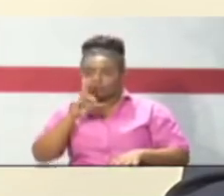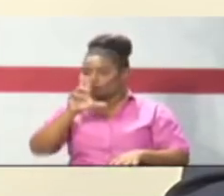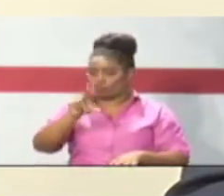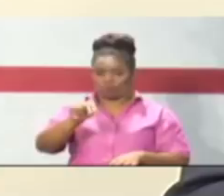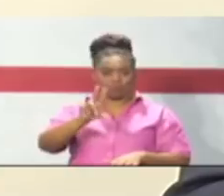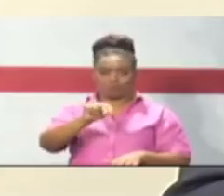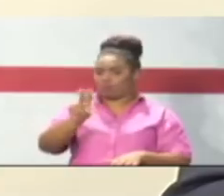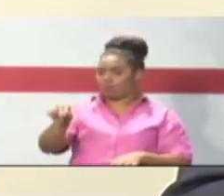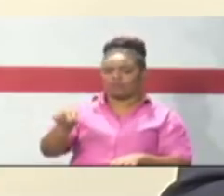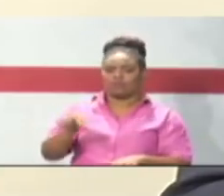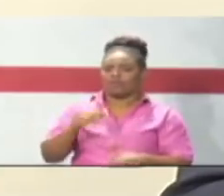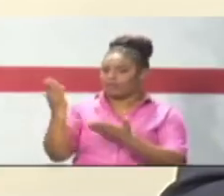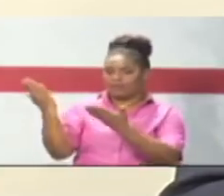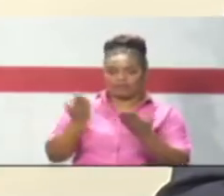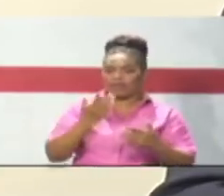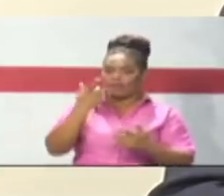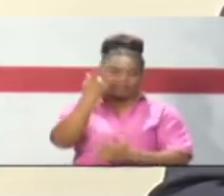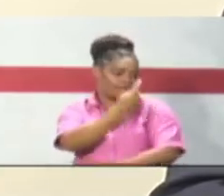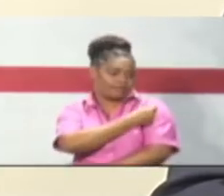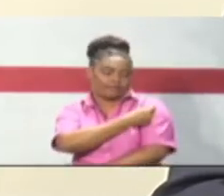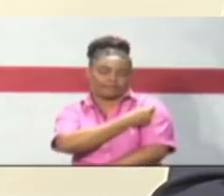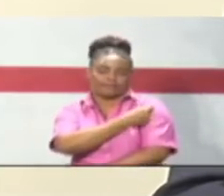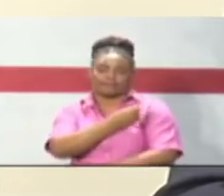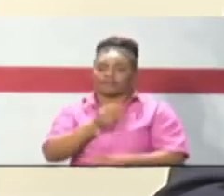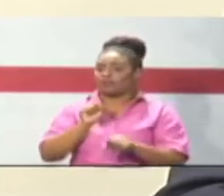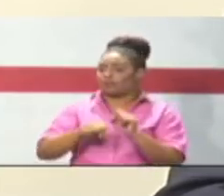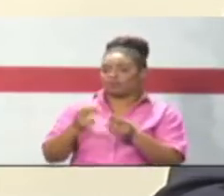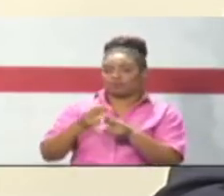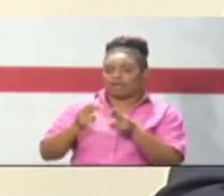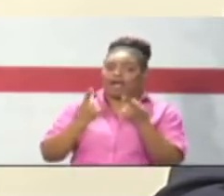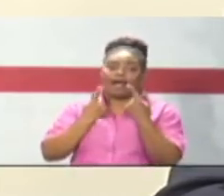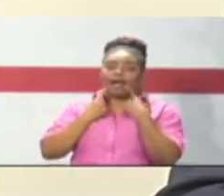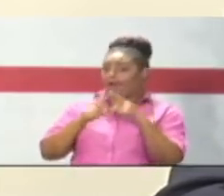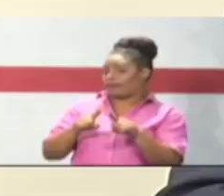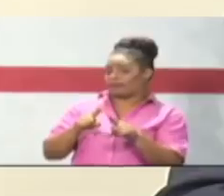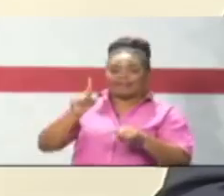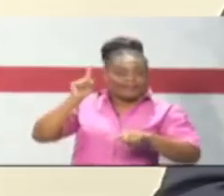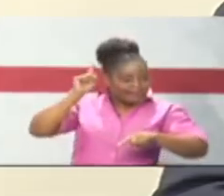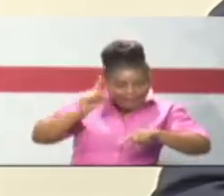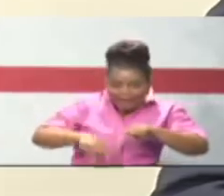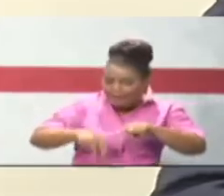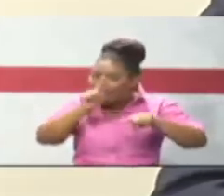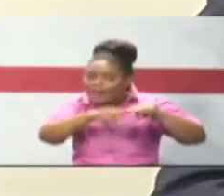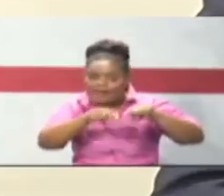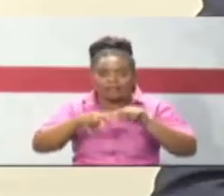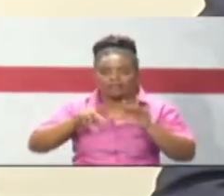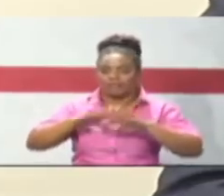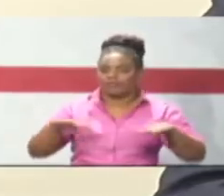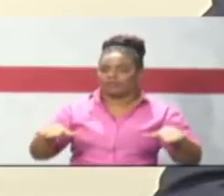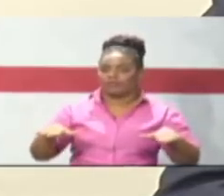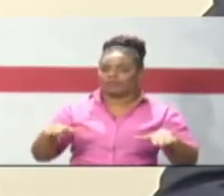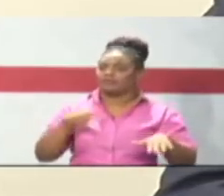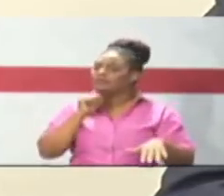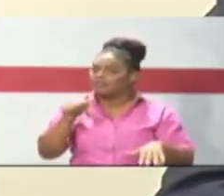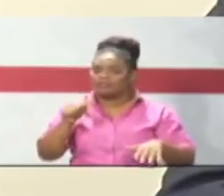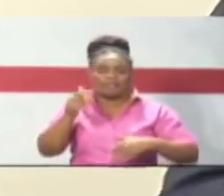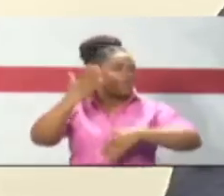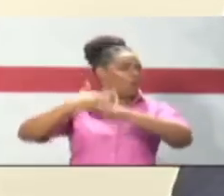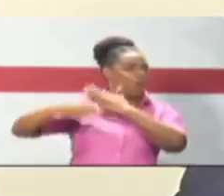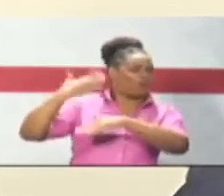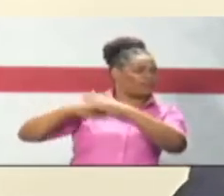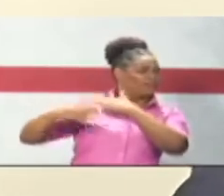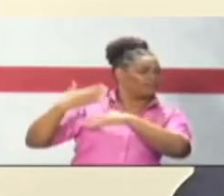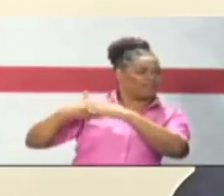vaccinated. So the short answer to your question, we cannot vaccinate children. This is not like long ago when I was in school, and I